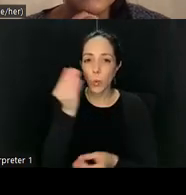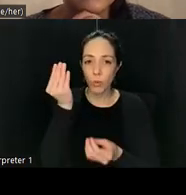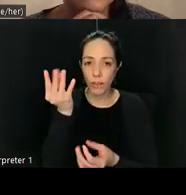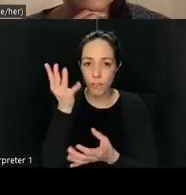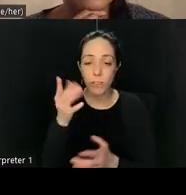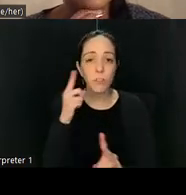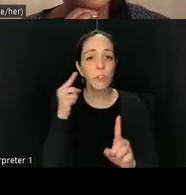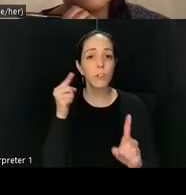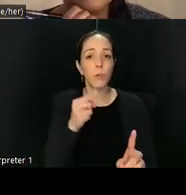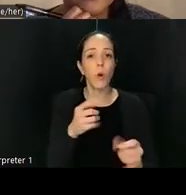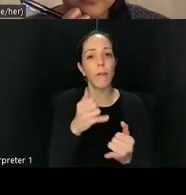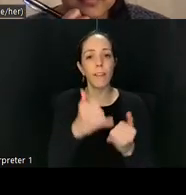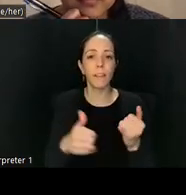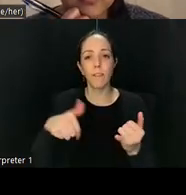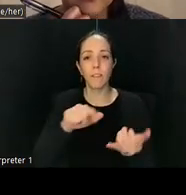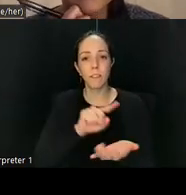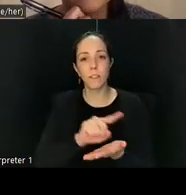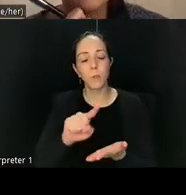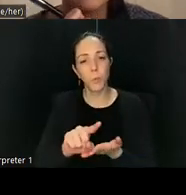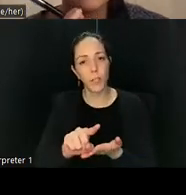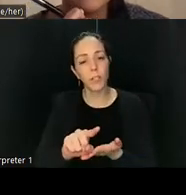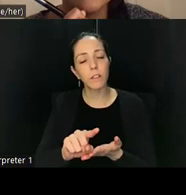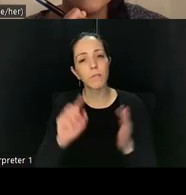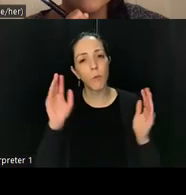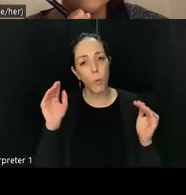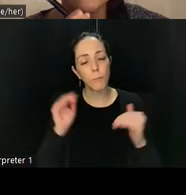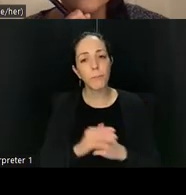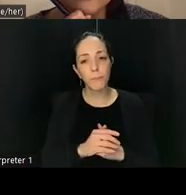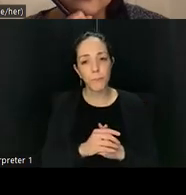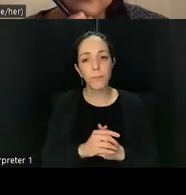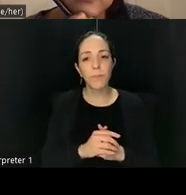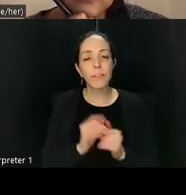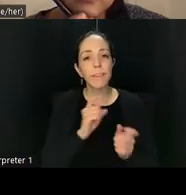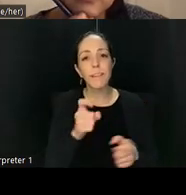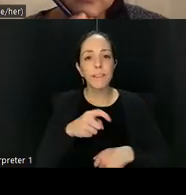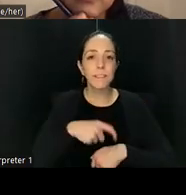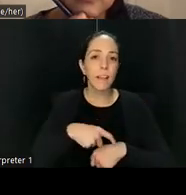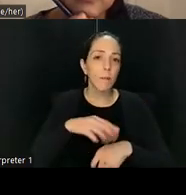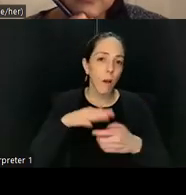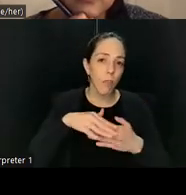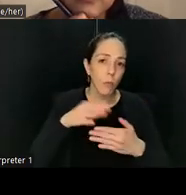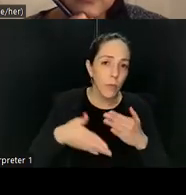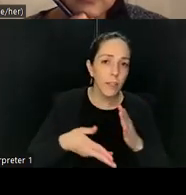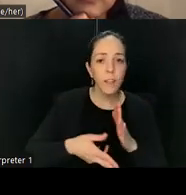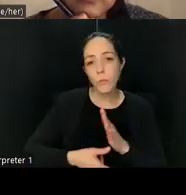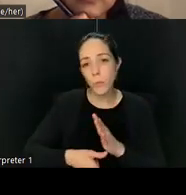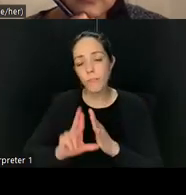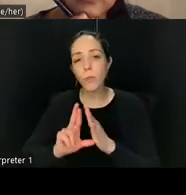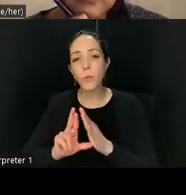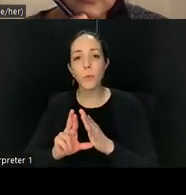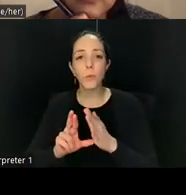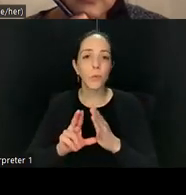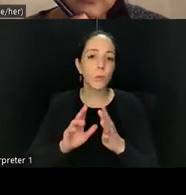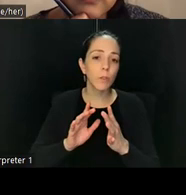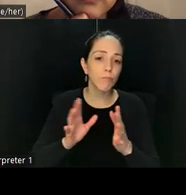this week, ideally, to try and allow members part of the weekend to review everything, have it connected and sent out. But if it comes